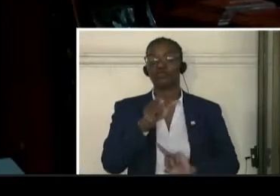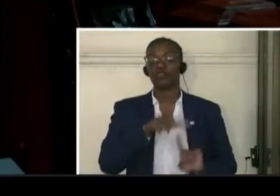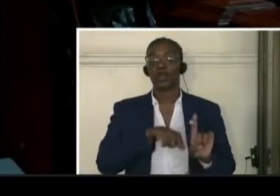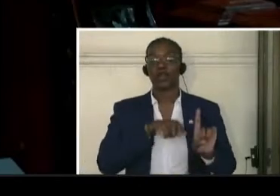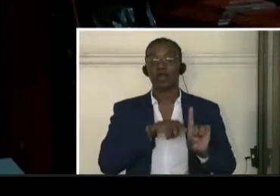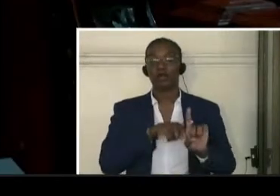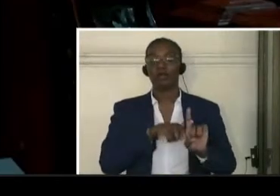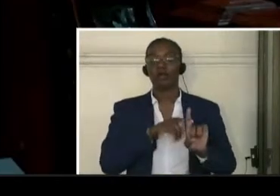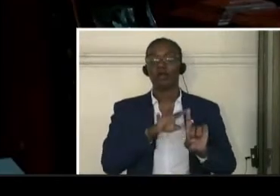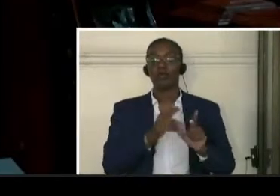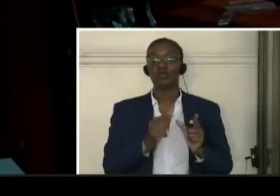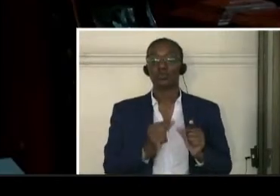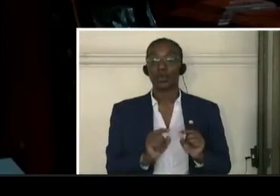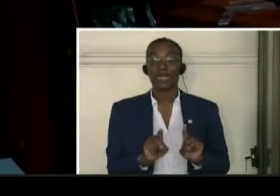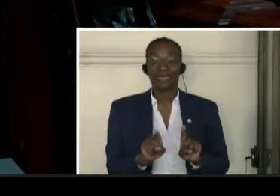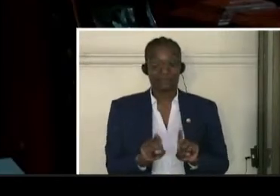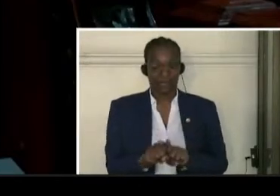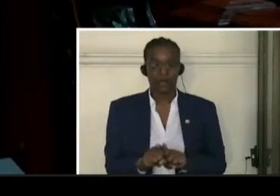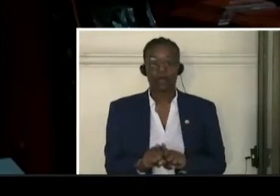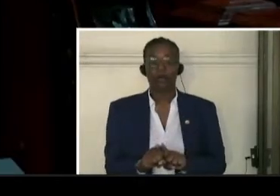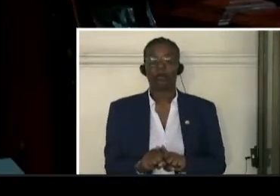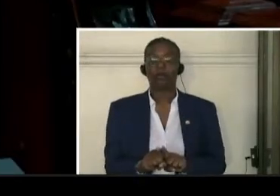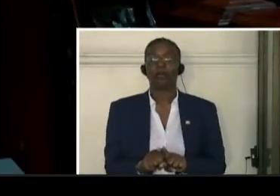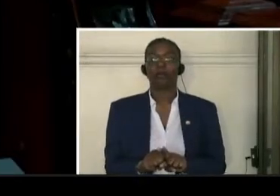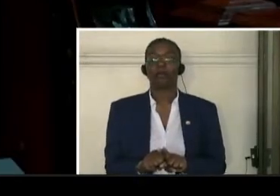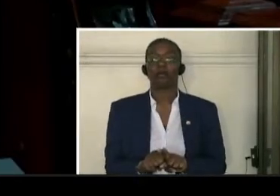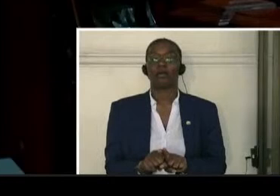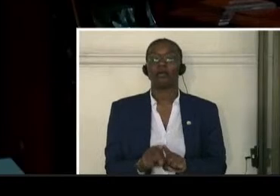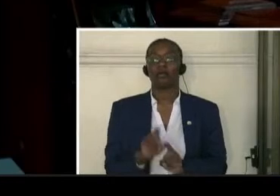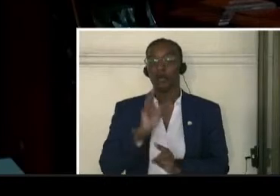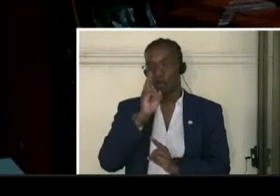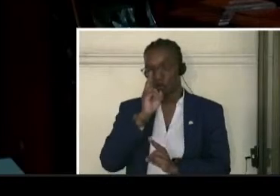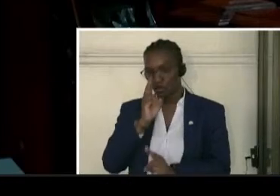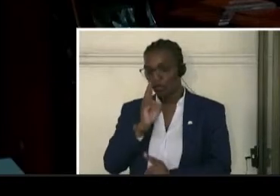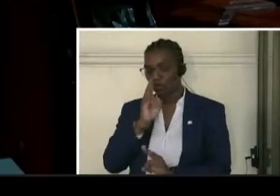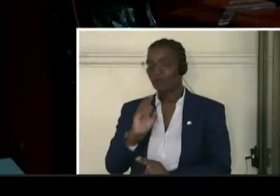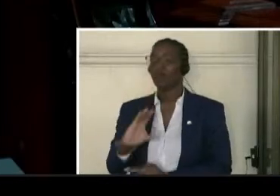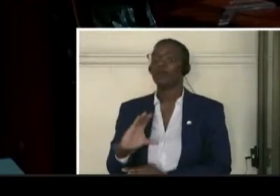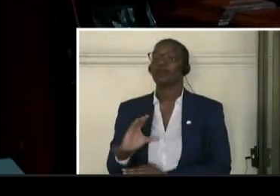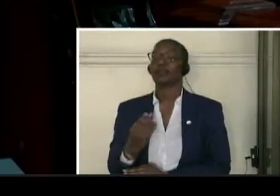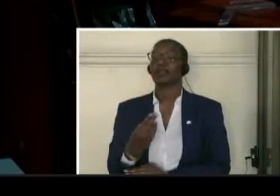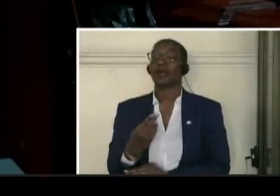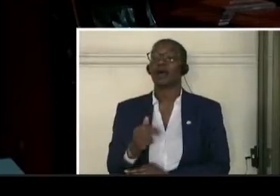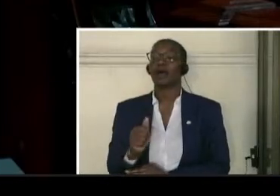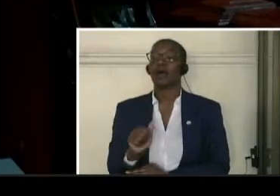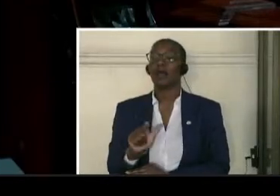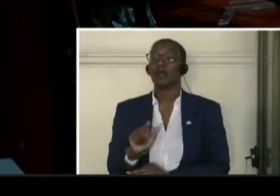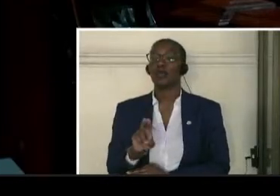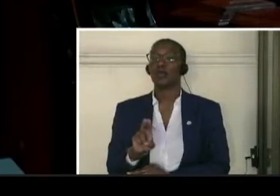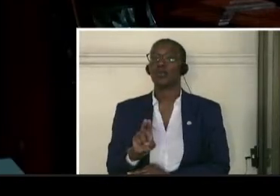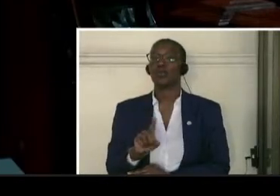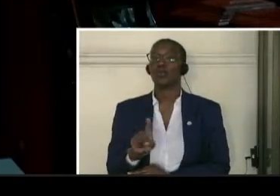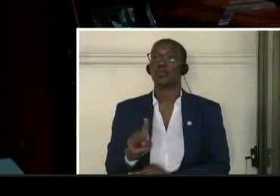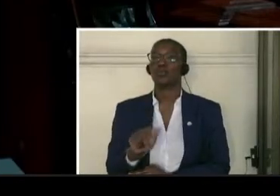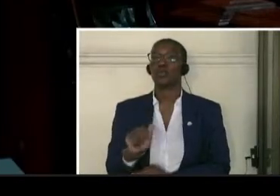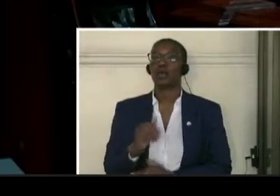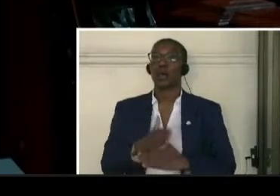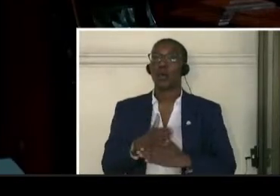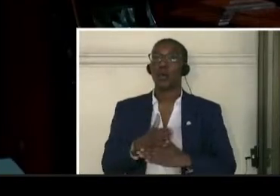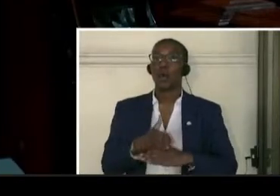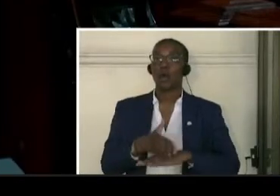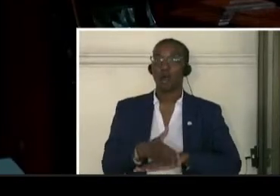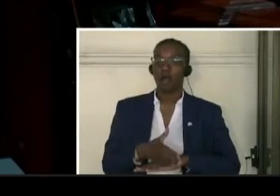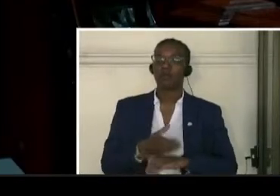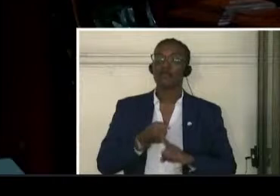we will definitely do exactly what the Honorable Kaluza said. We'll work tirelessly in